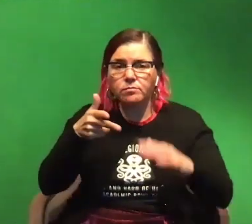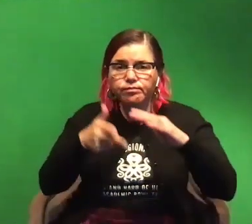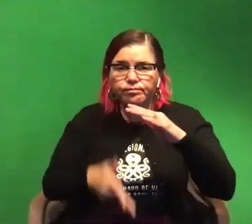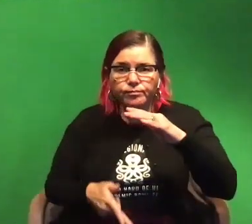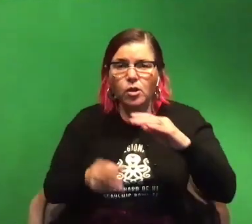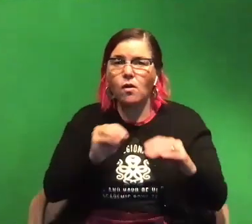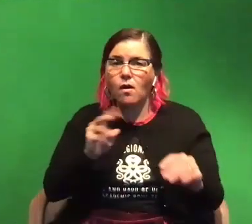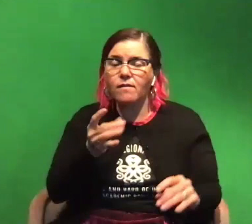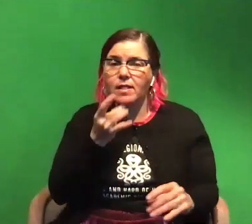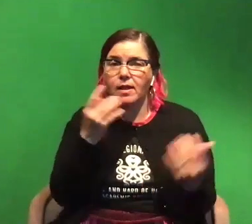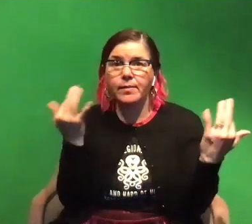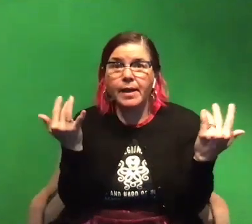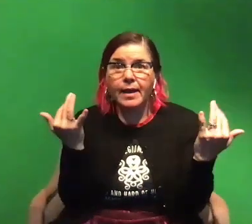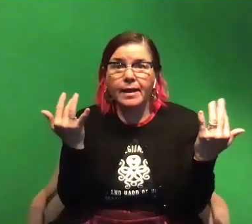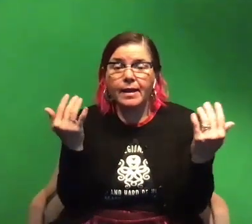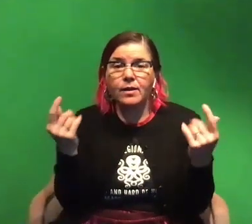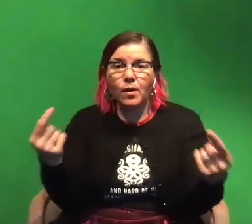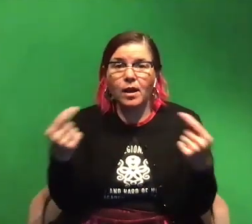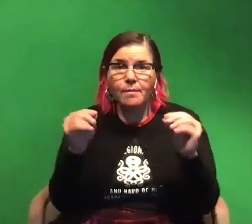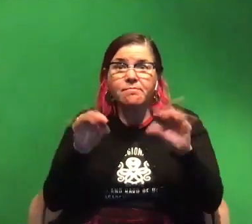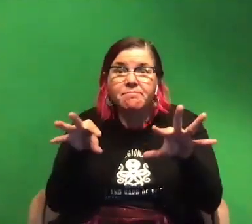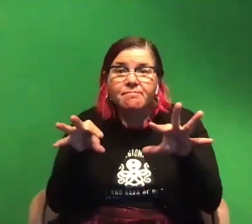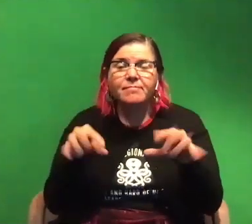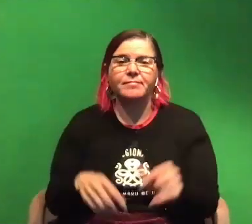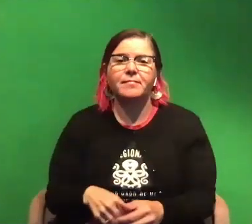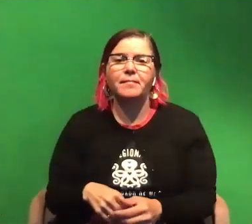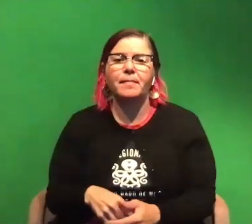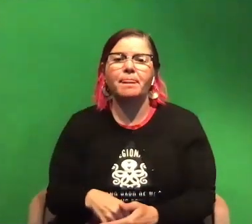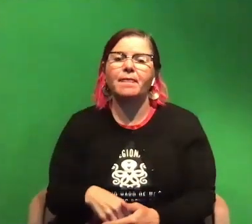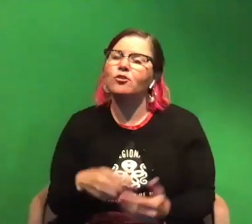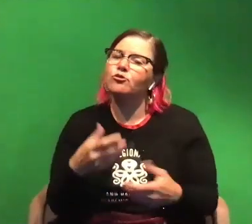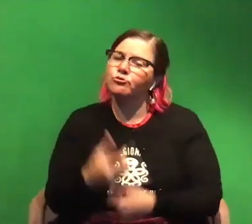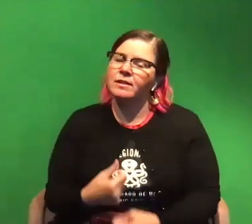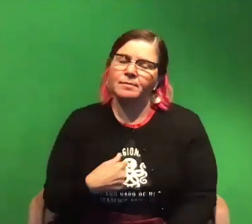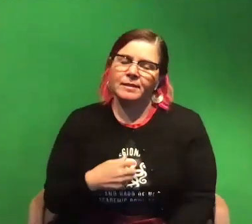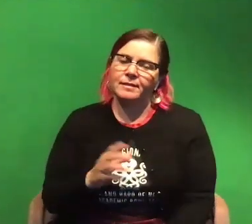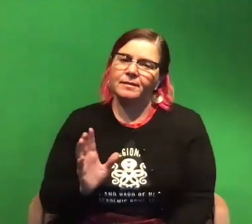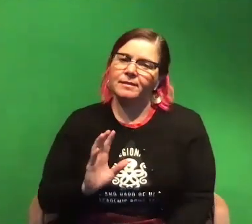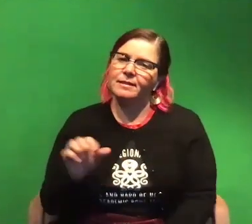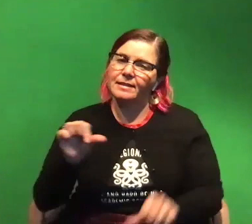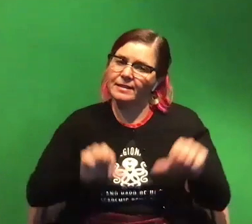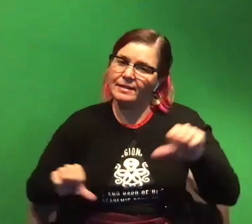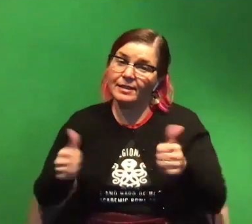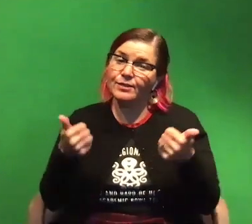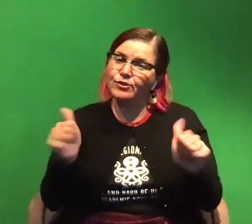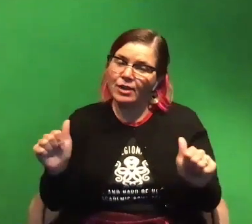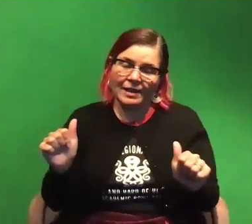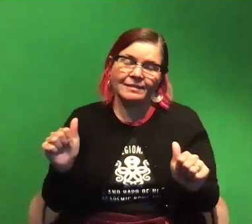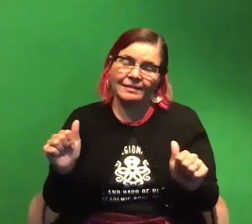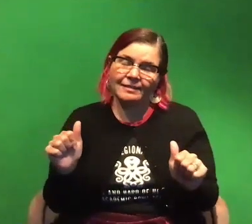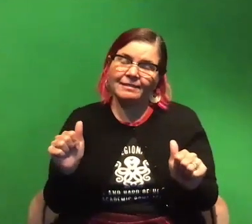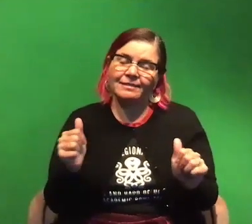and wait for the cephalopods to come to you and then turn on the lights, trust me, scientists have tried. And they've